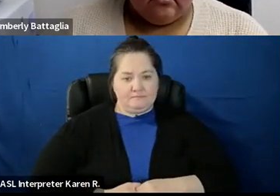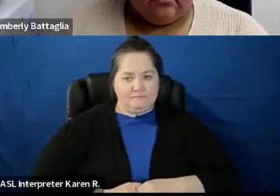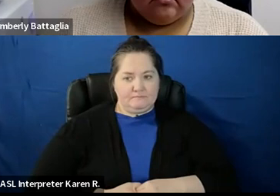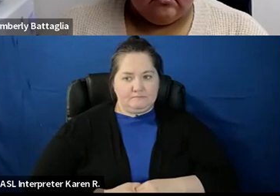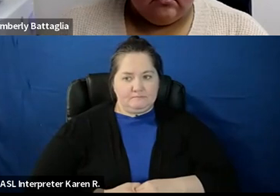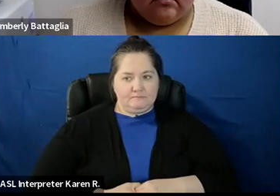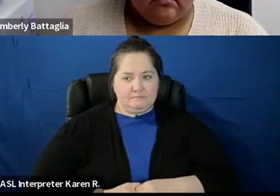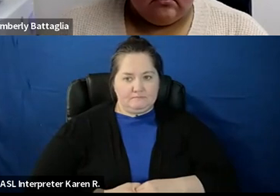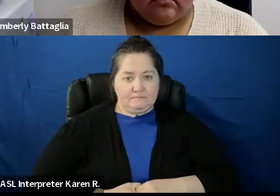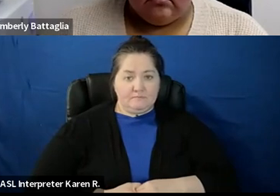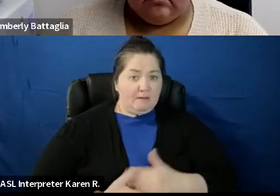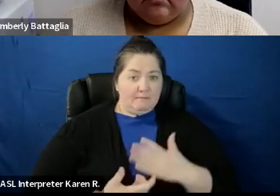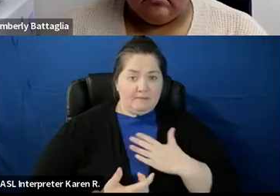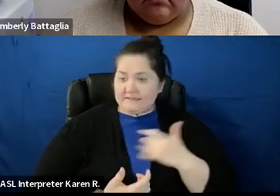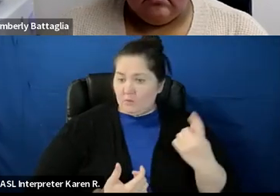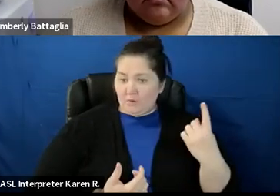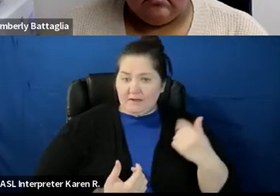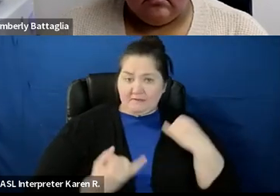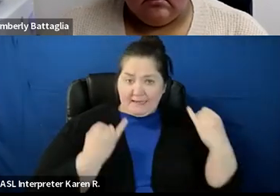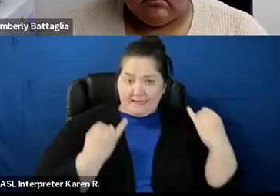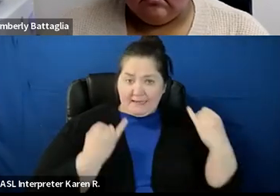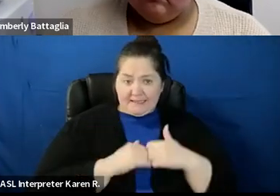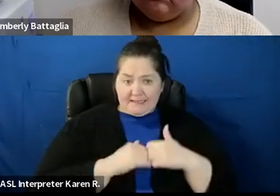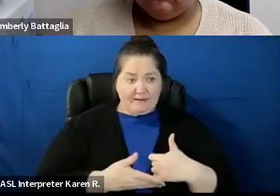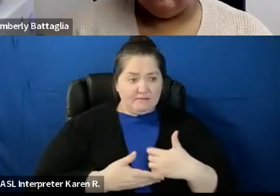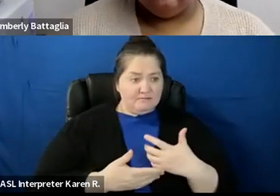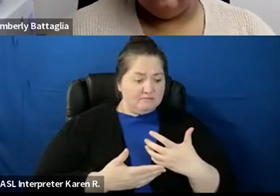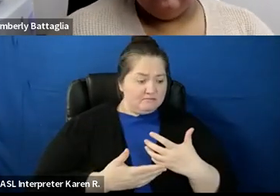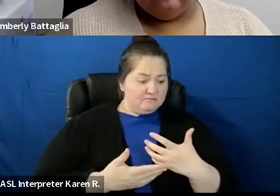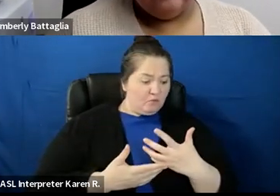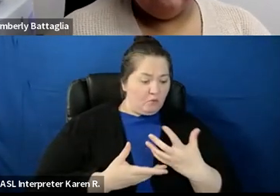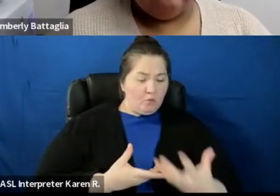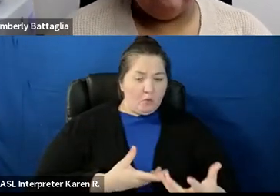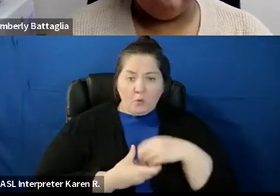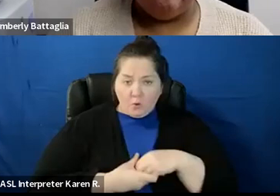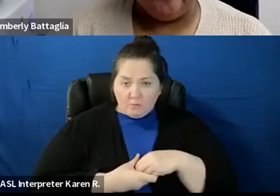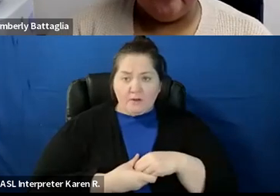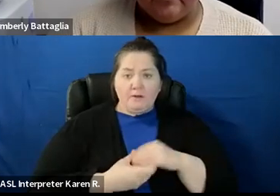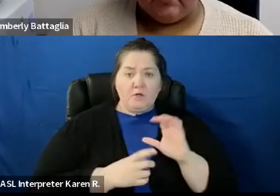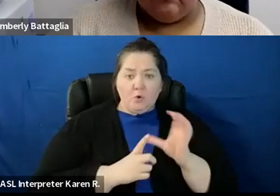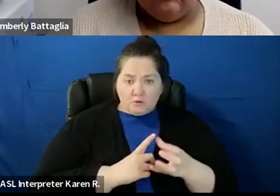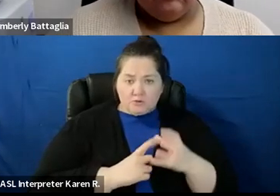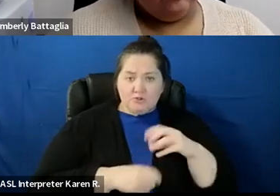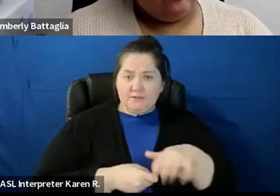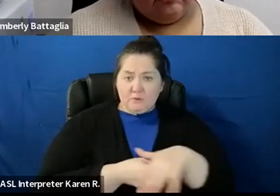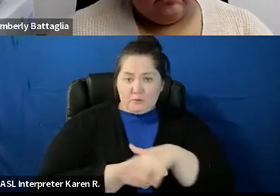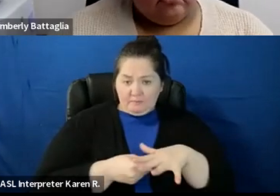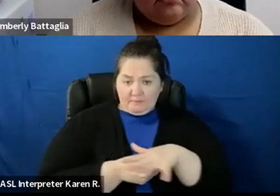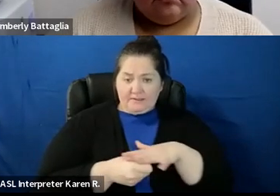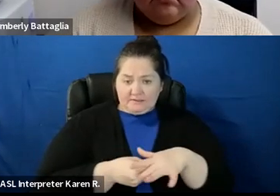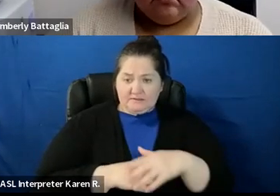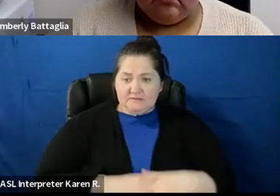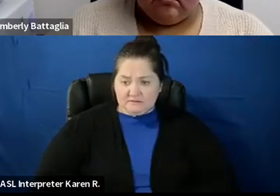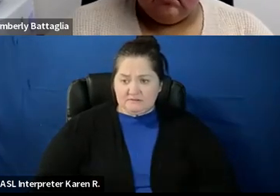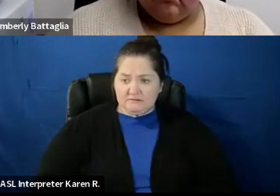so please chat in if anybody else has any other ideas of how people are incorporating, you know, culture within those spaces, you know, that were talked about.